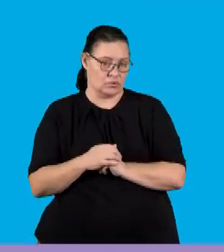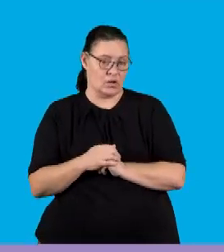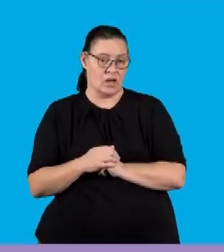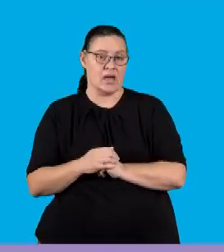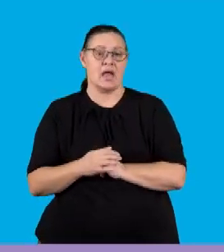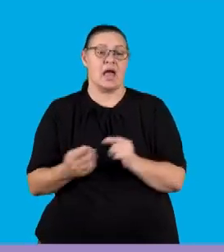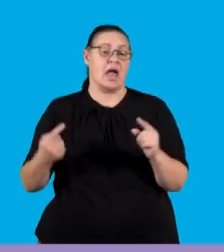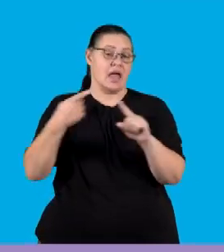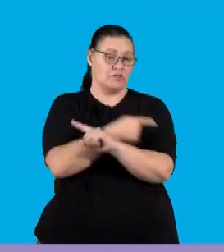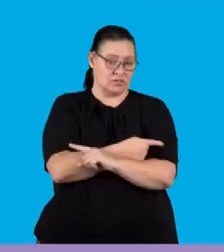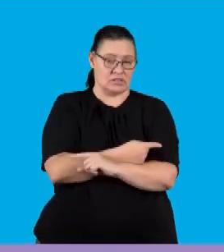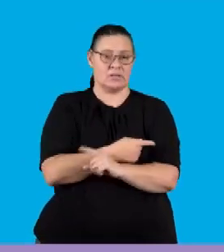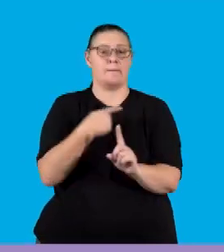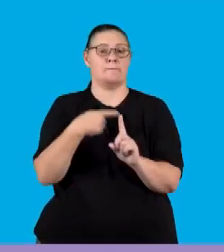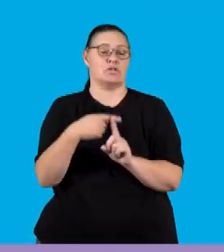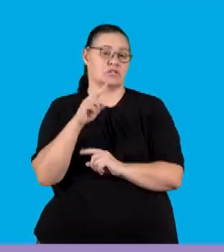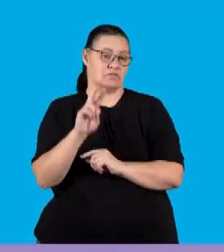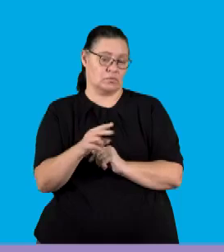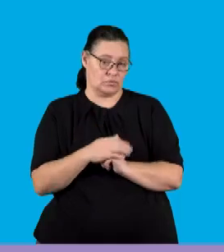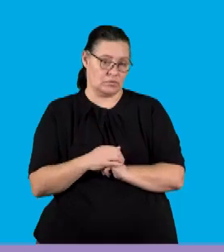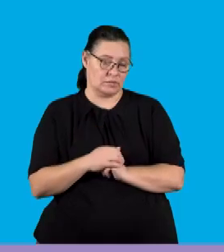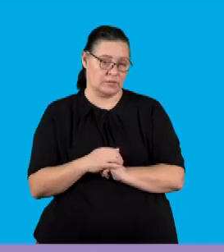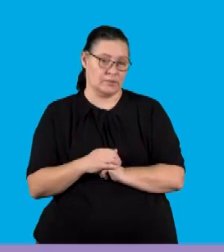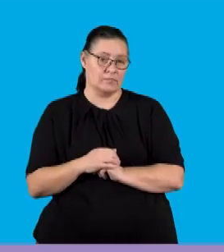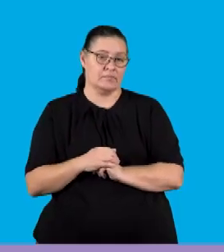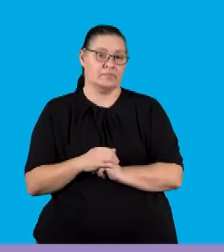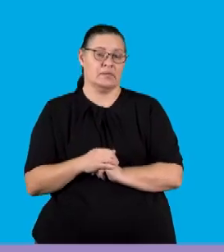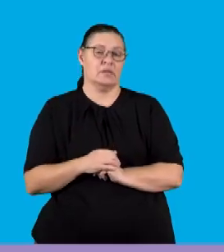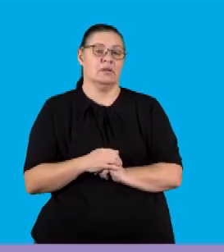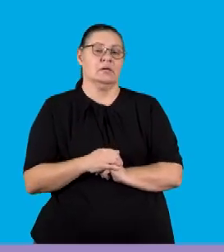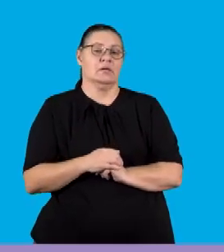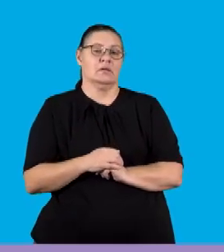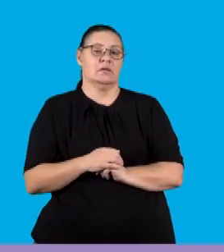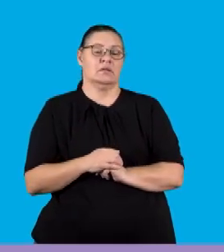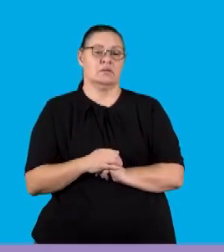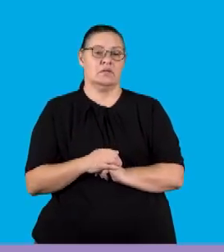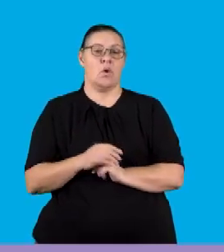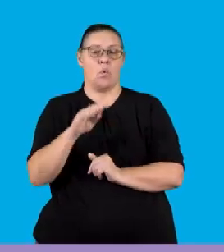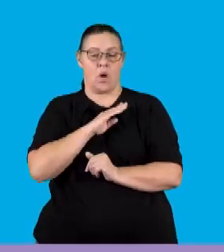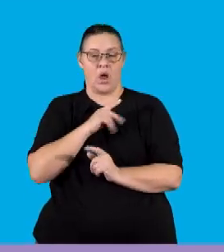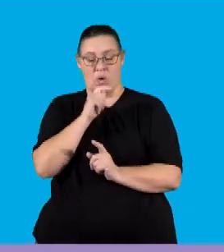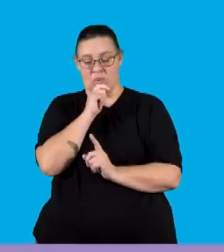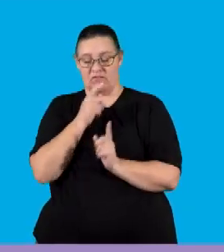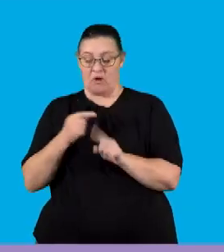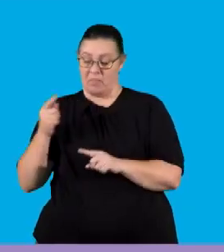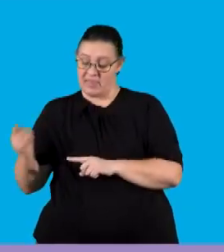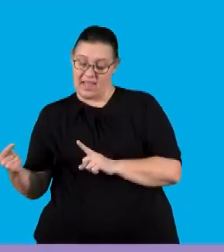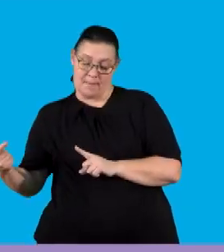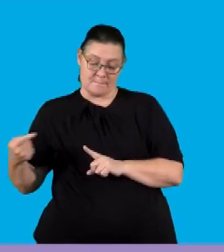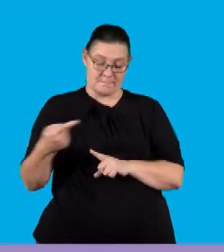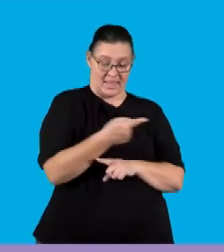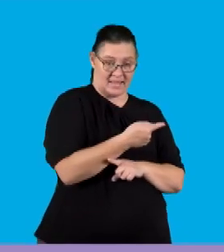inverse of negative 2 is a positive 2. That is the additive inverse of a